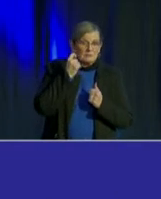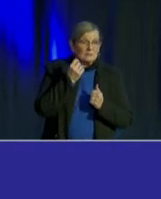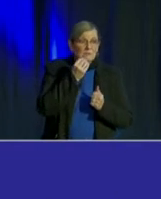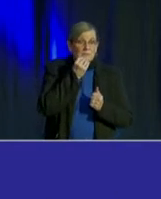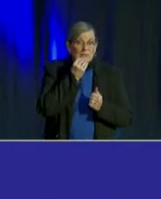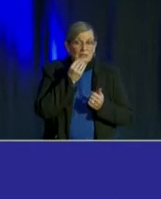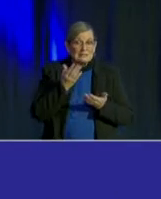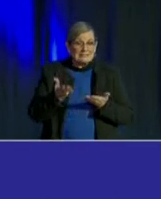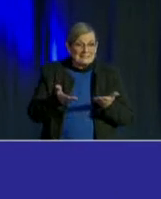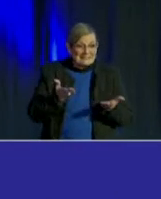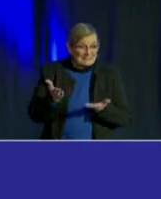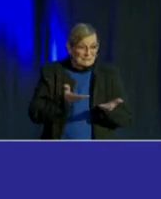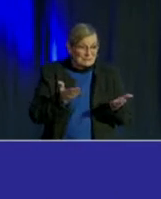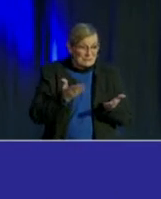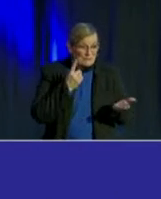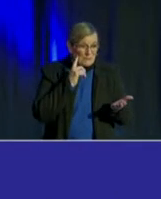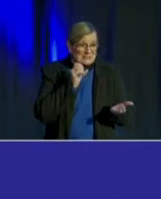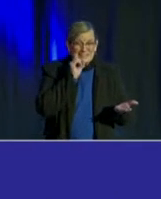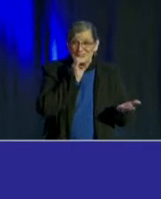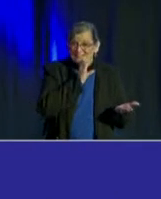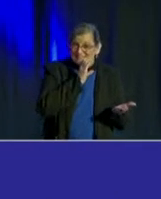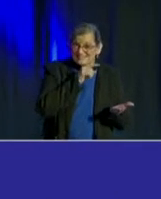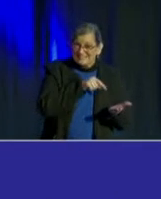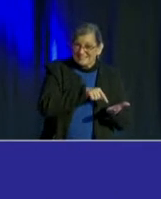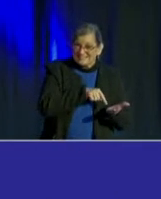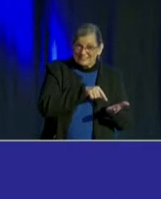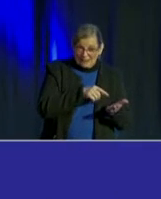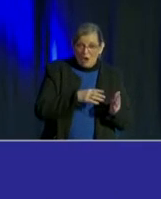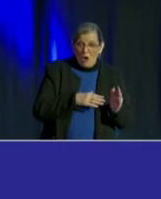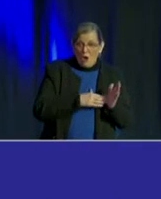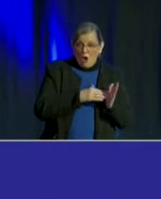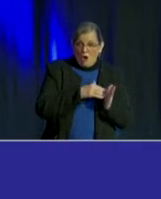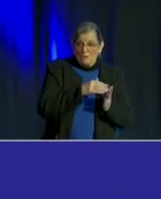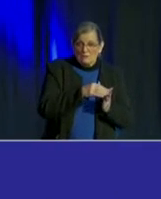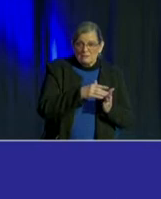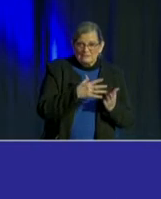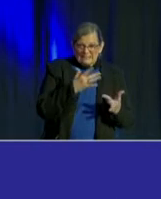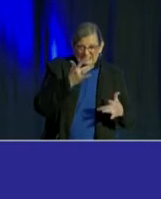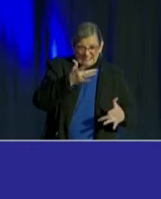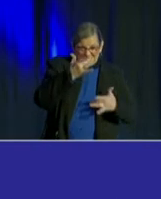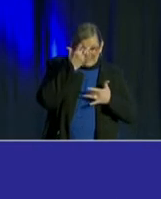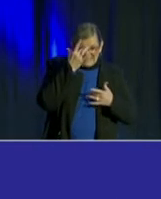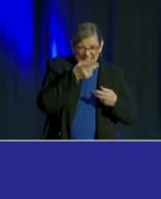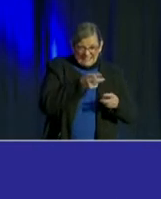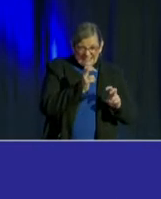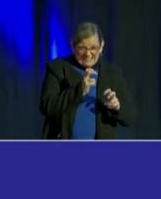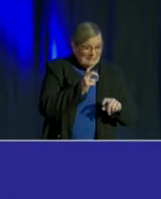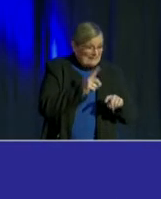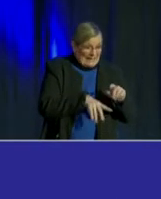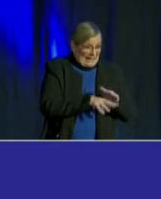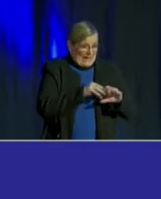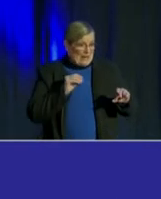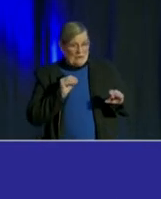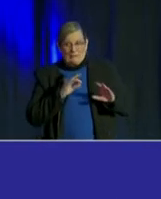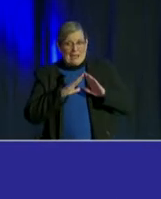often in times of shut-in, so that they will have sufficient nutrition. We provide behavioral